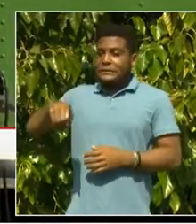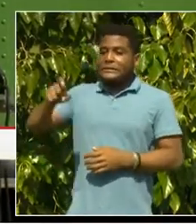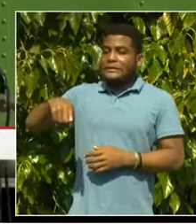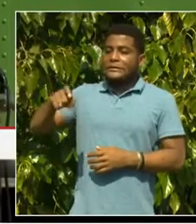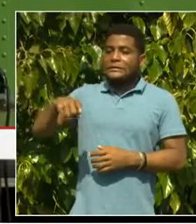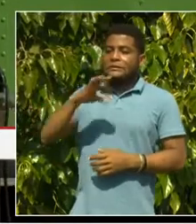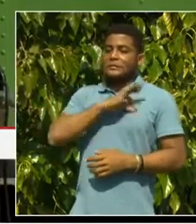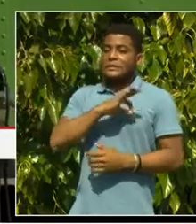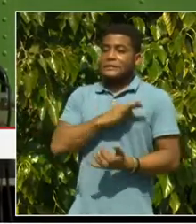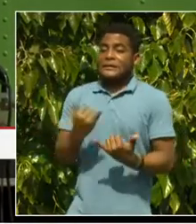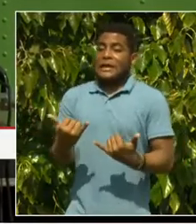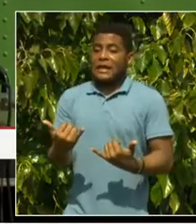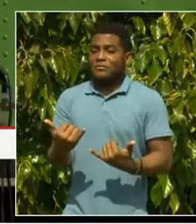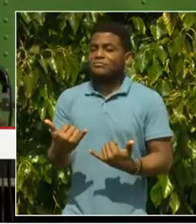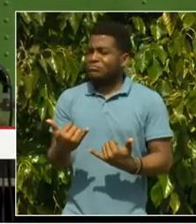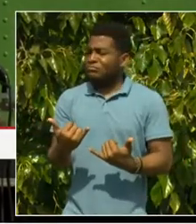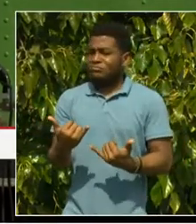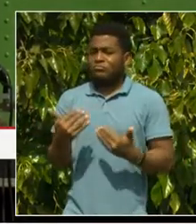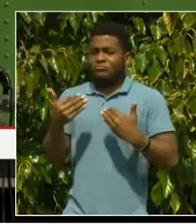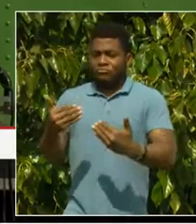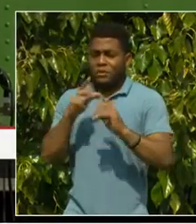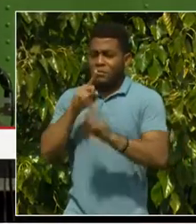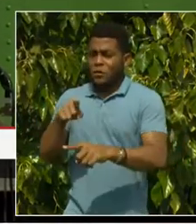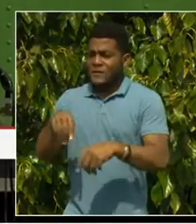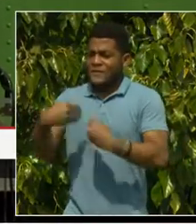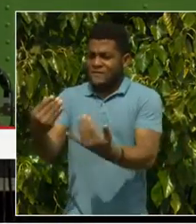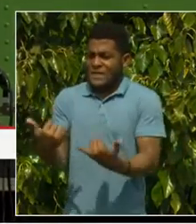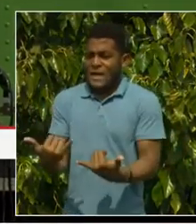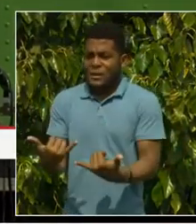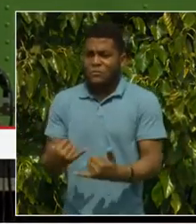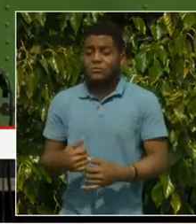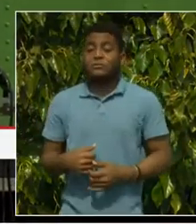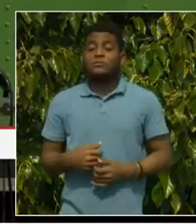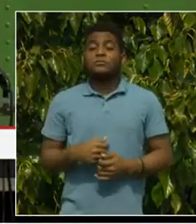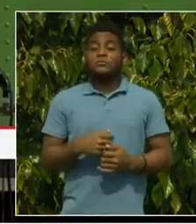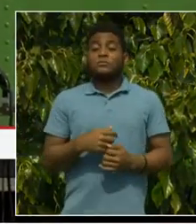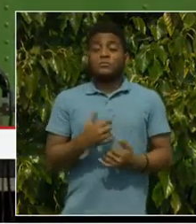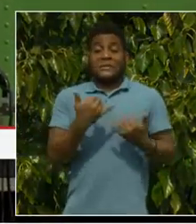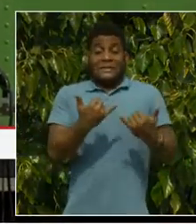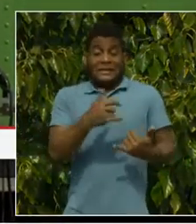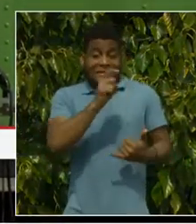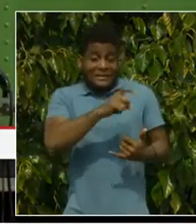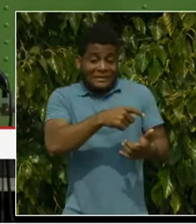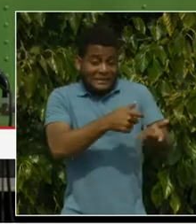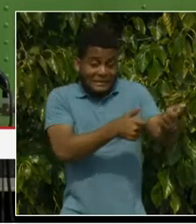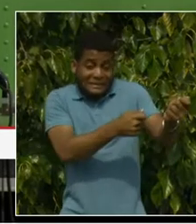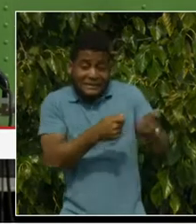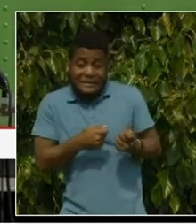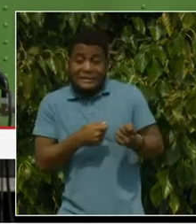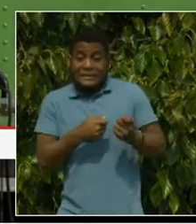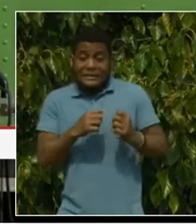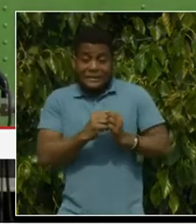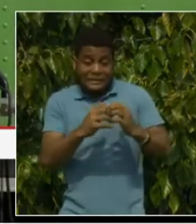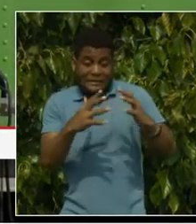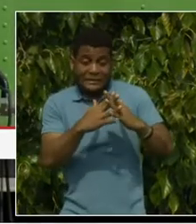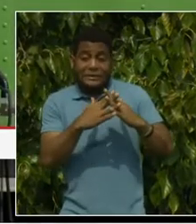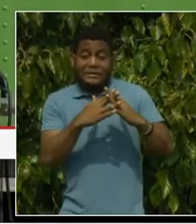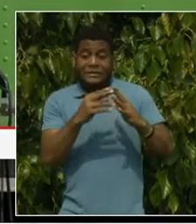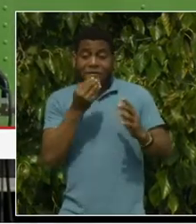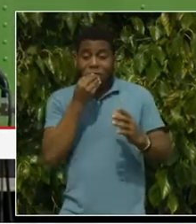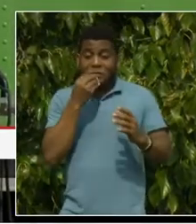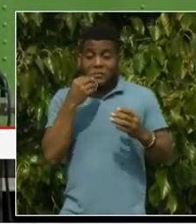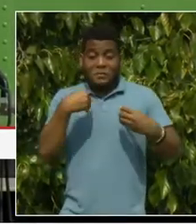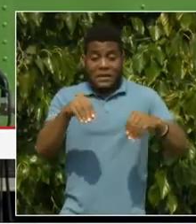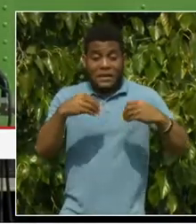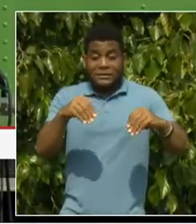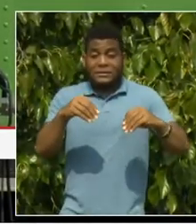as we're bringing more of those big box retailers to bear. And then we have these longer-term economic development solutions that take a